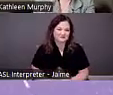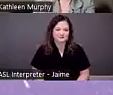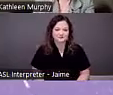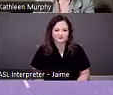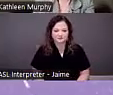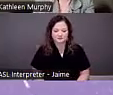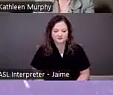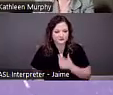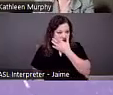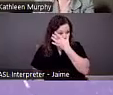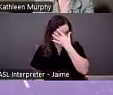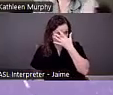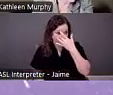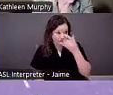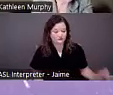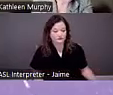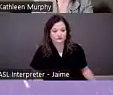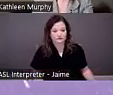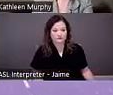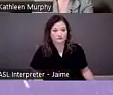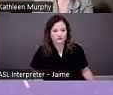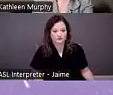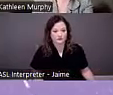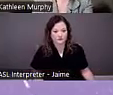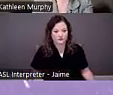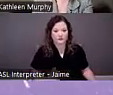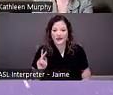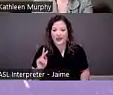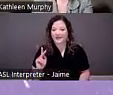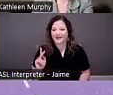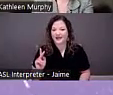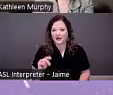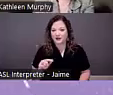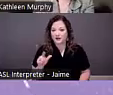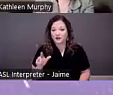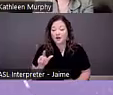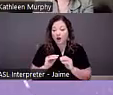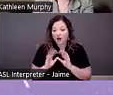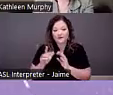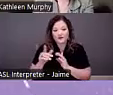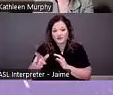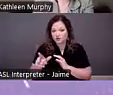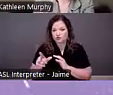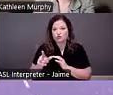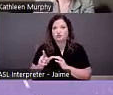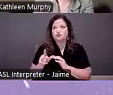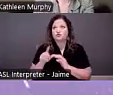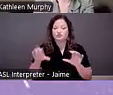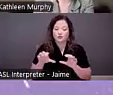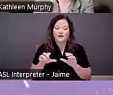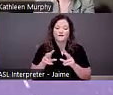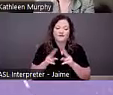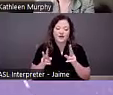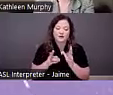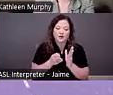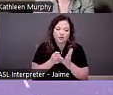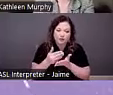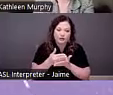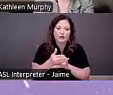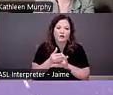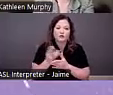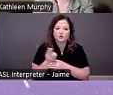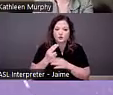Fantastic. And obviously, you did and are doing very thorough usability testing of the tool, but can you